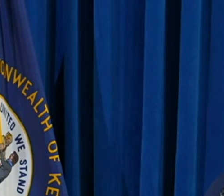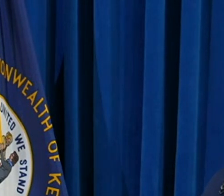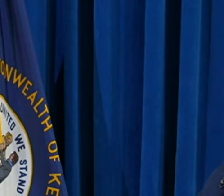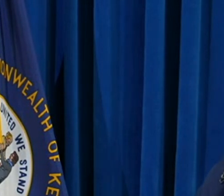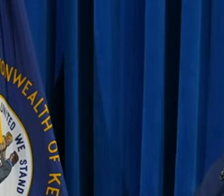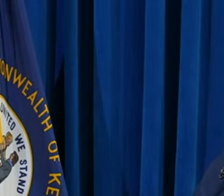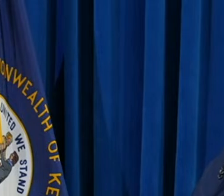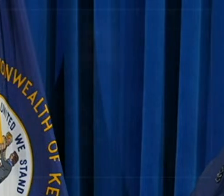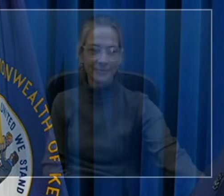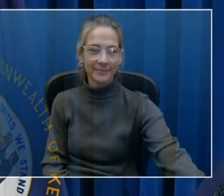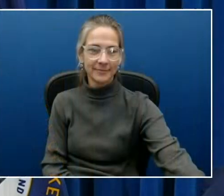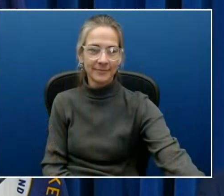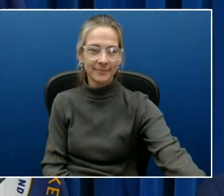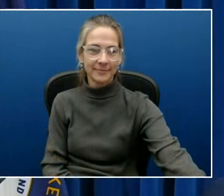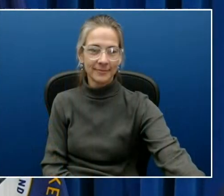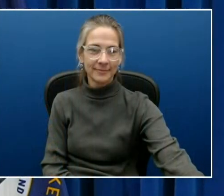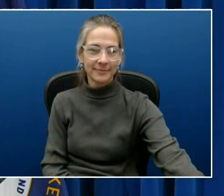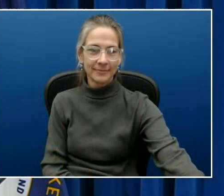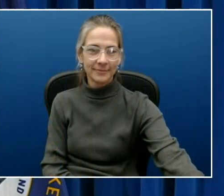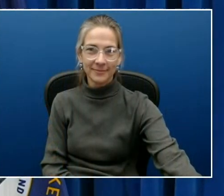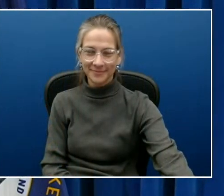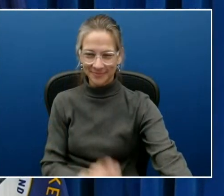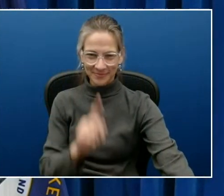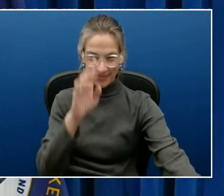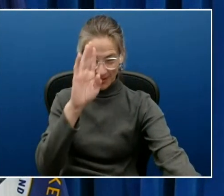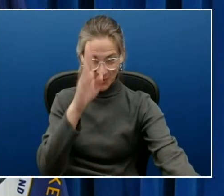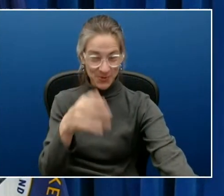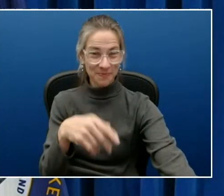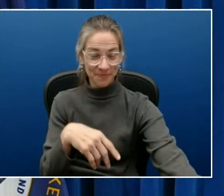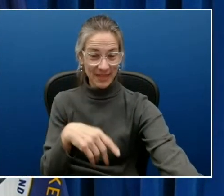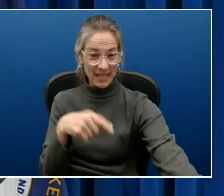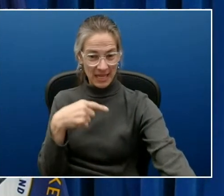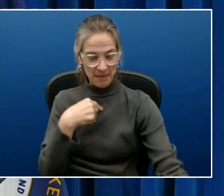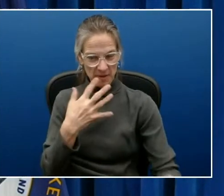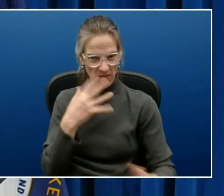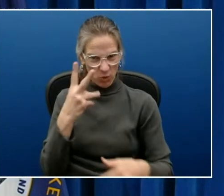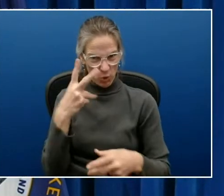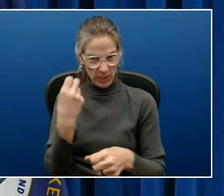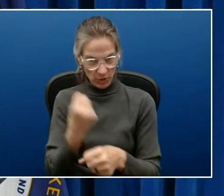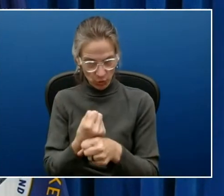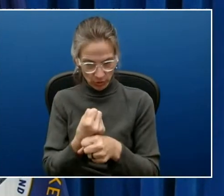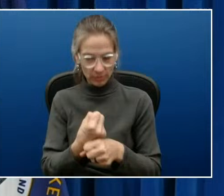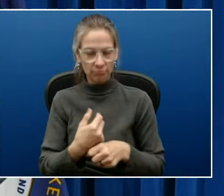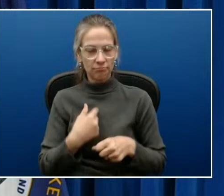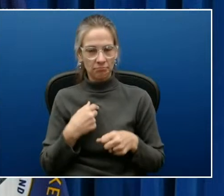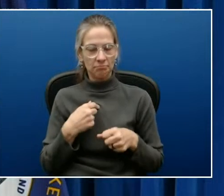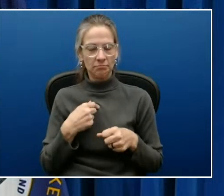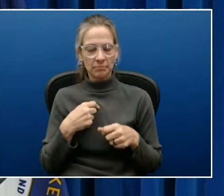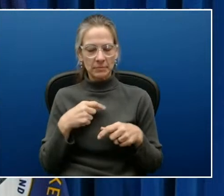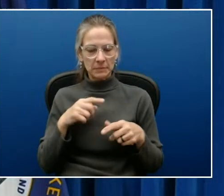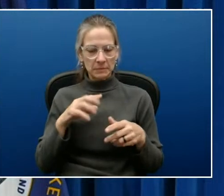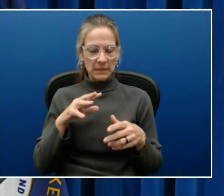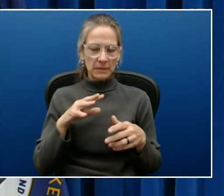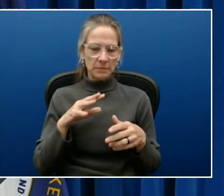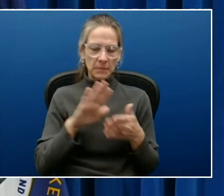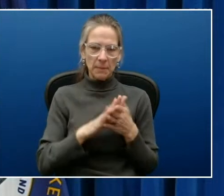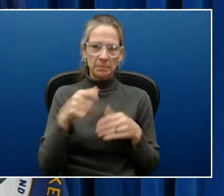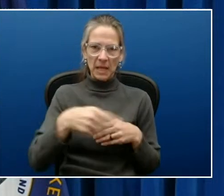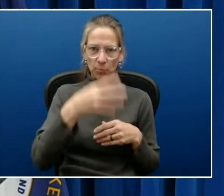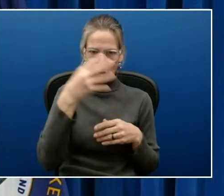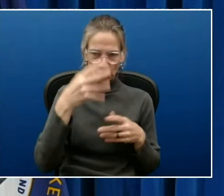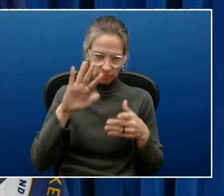culture and set of tradition was reflected not only in me as a person, but also in my artistic